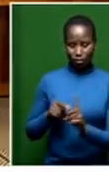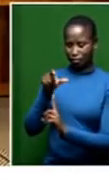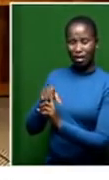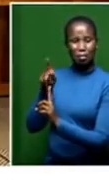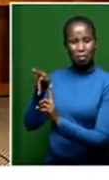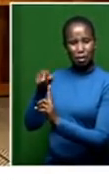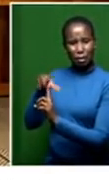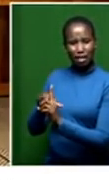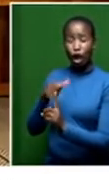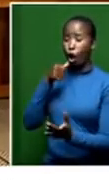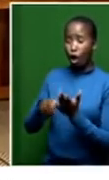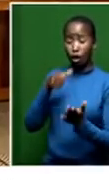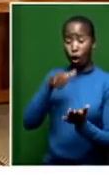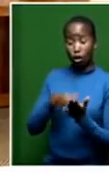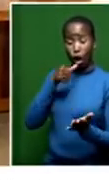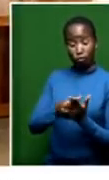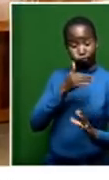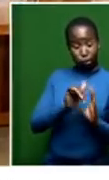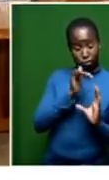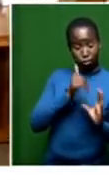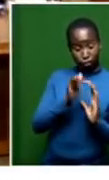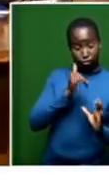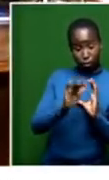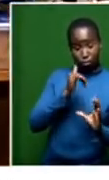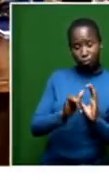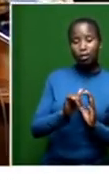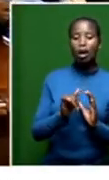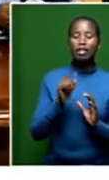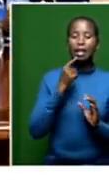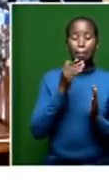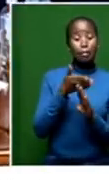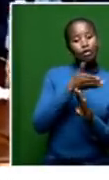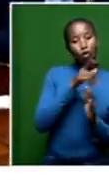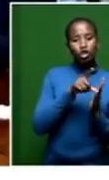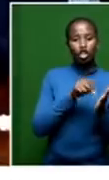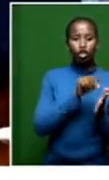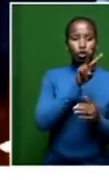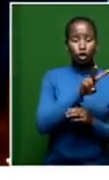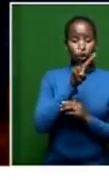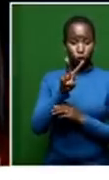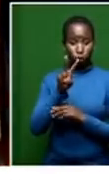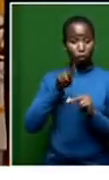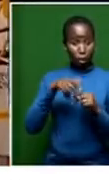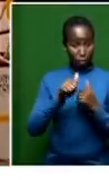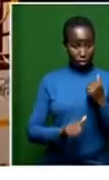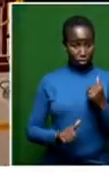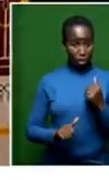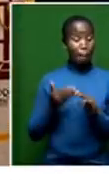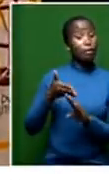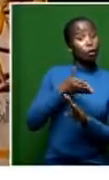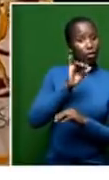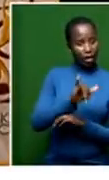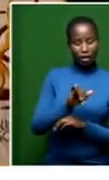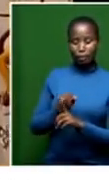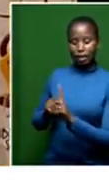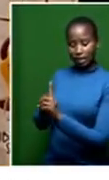more than one letter, asking us before the 22nd of February to hold, because she is still thinking